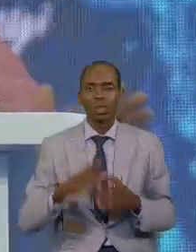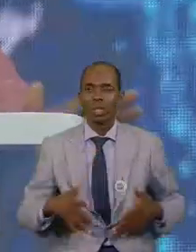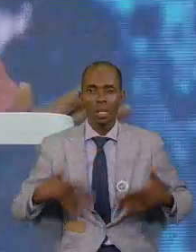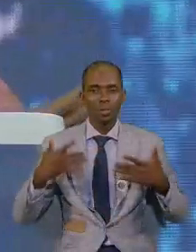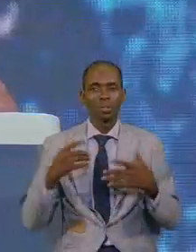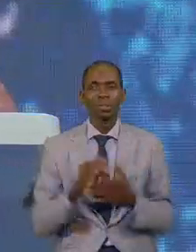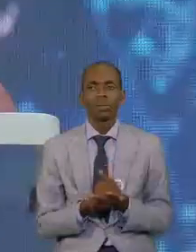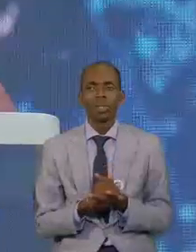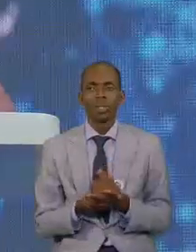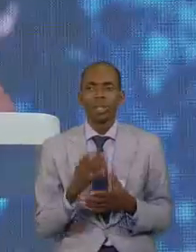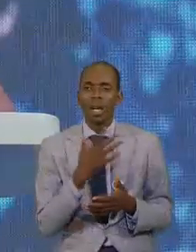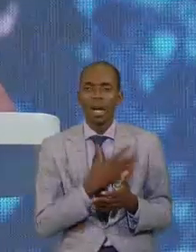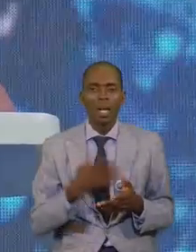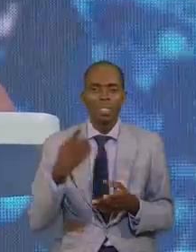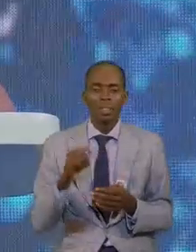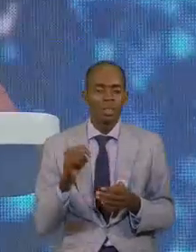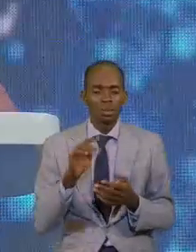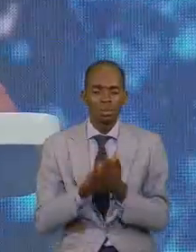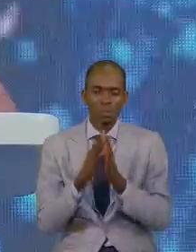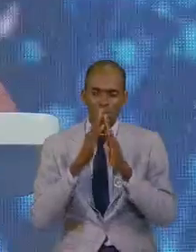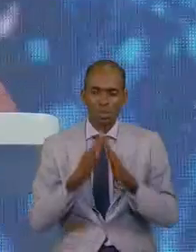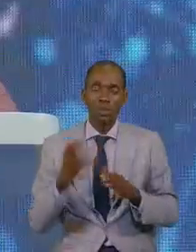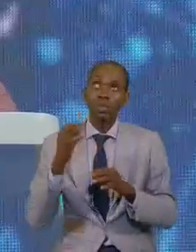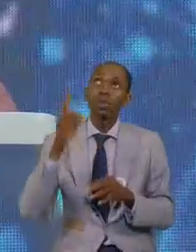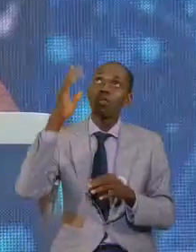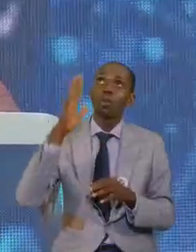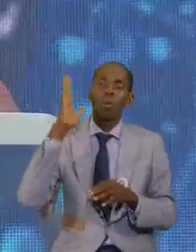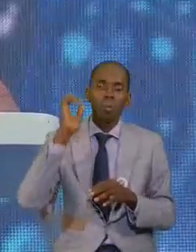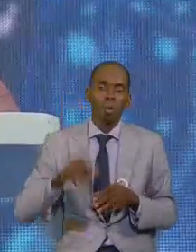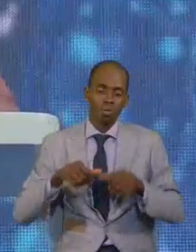And the peace of God must settle in your heart.